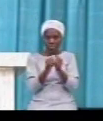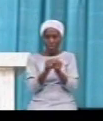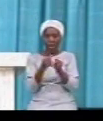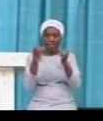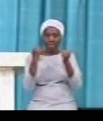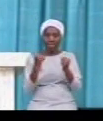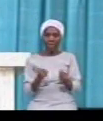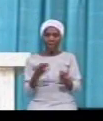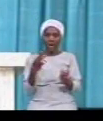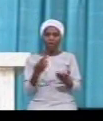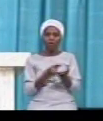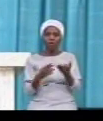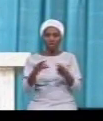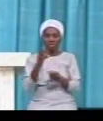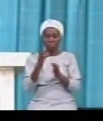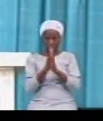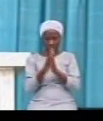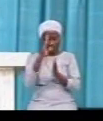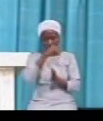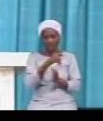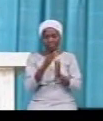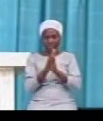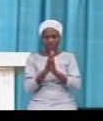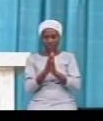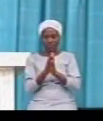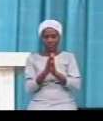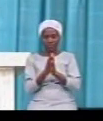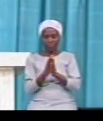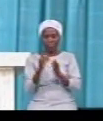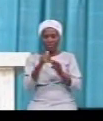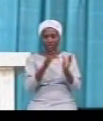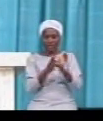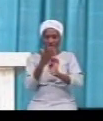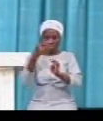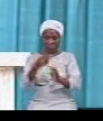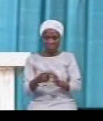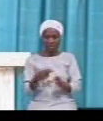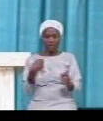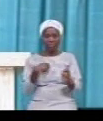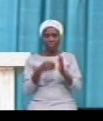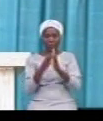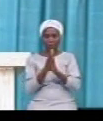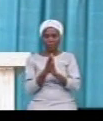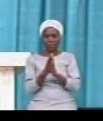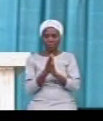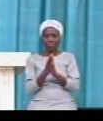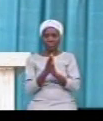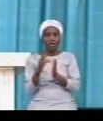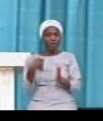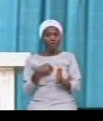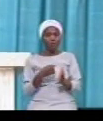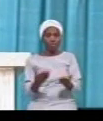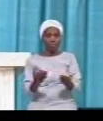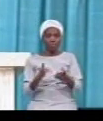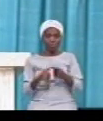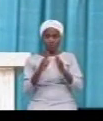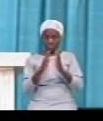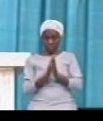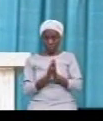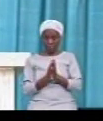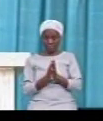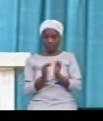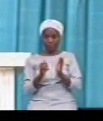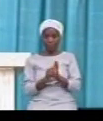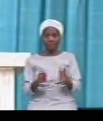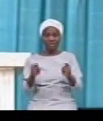commit him in the hands of God. In Jesus' name we pray. We want to pray, brothers and sisters, that as the word of